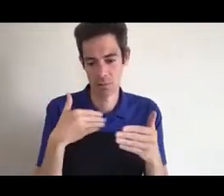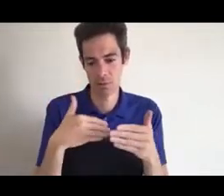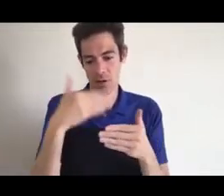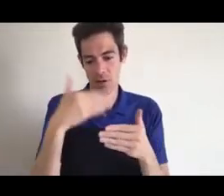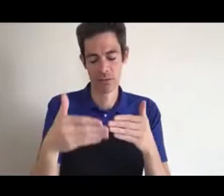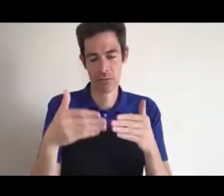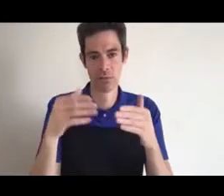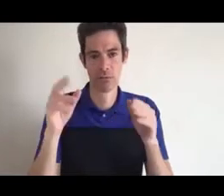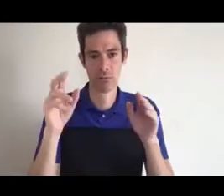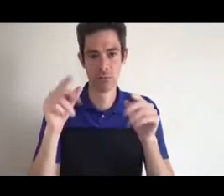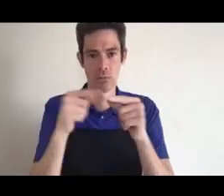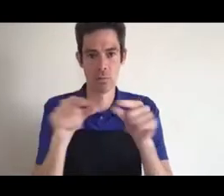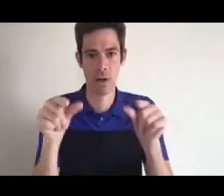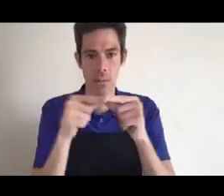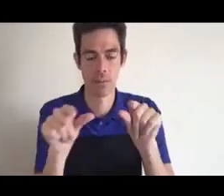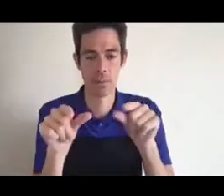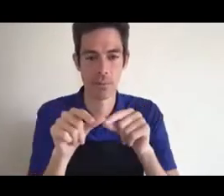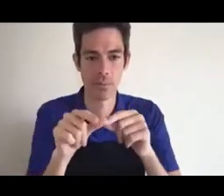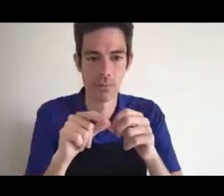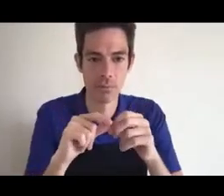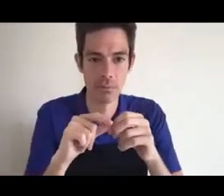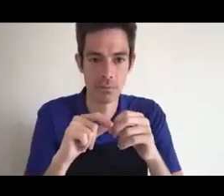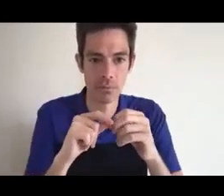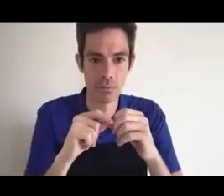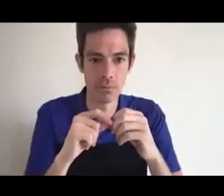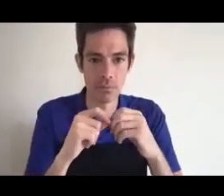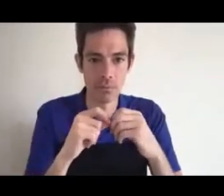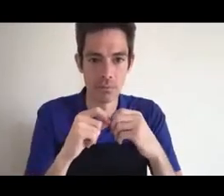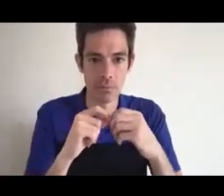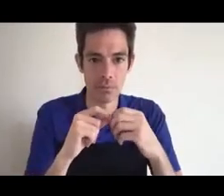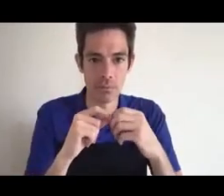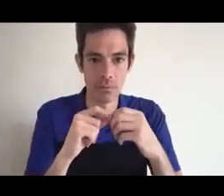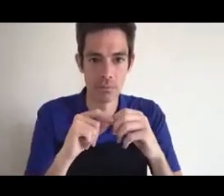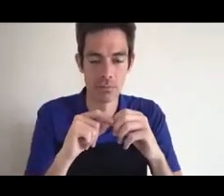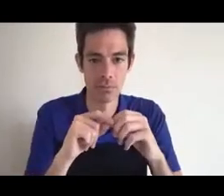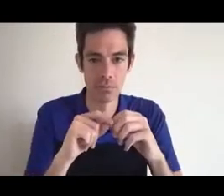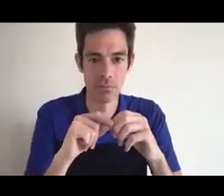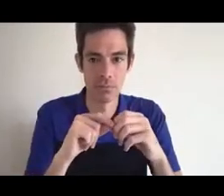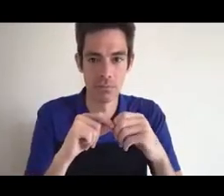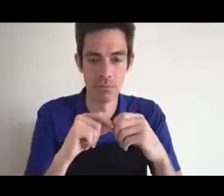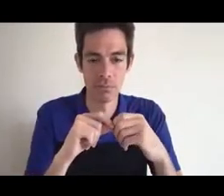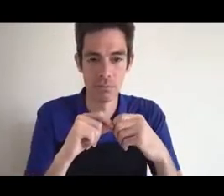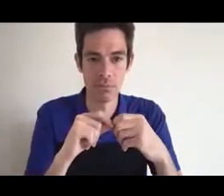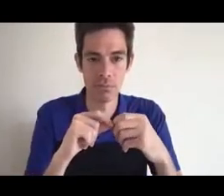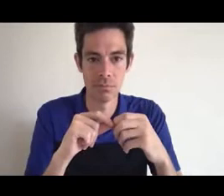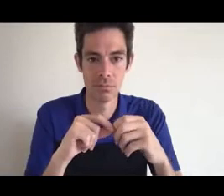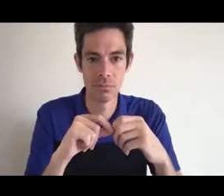Okay, any questions about that before I move on to the next grammar point?